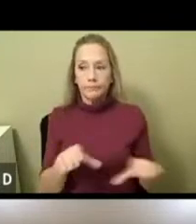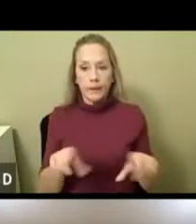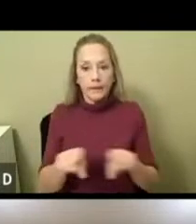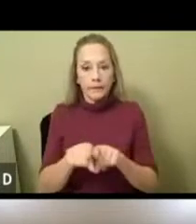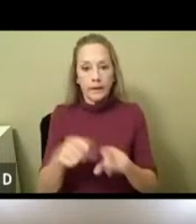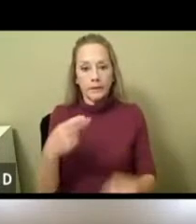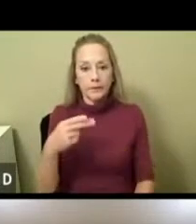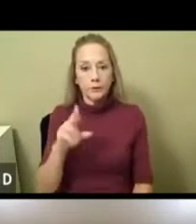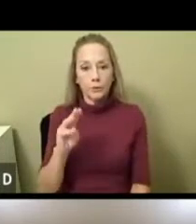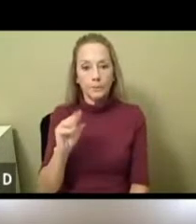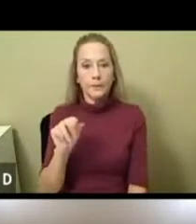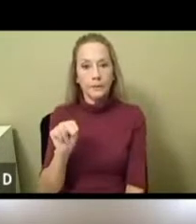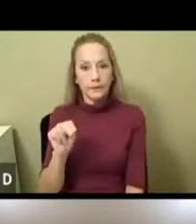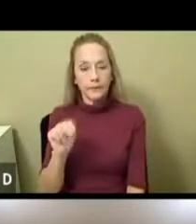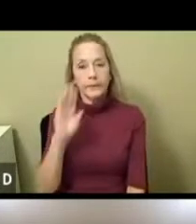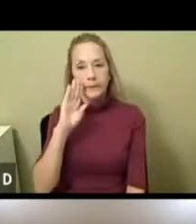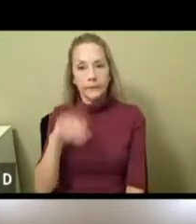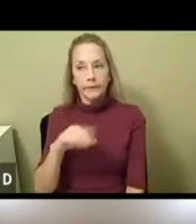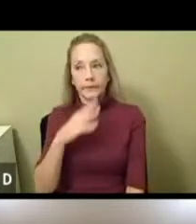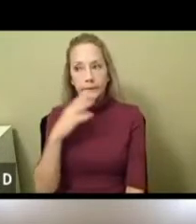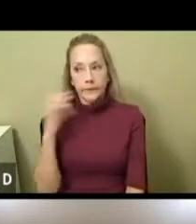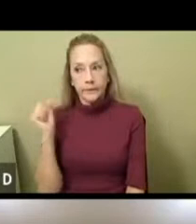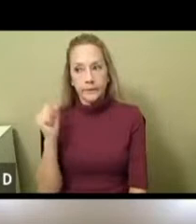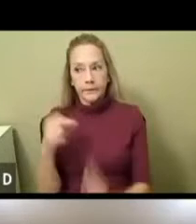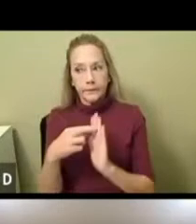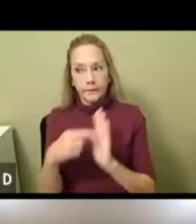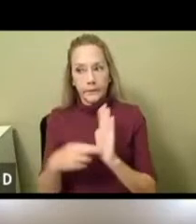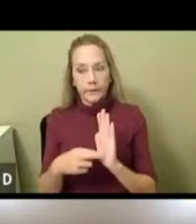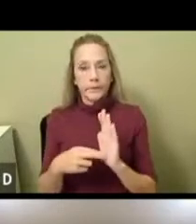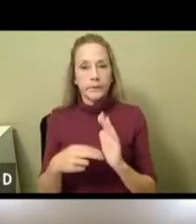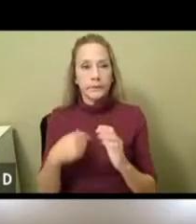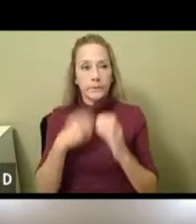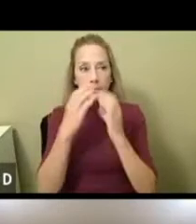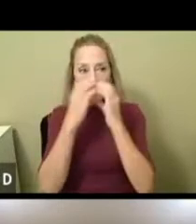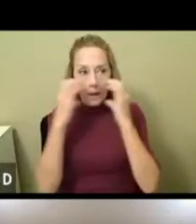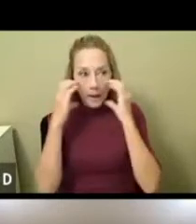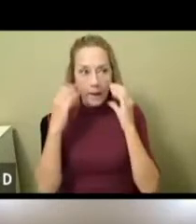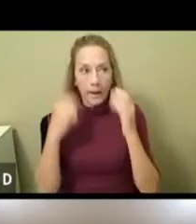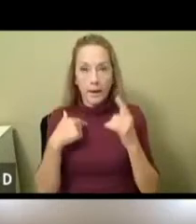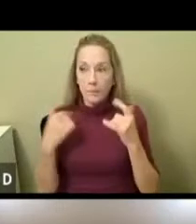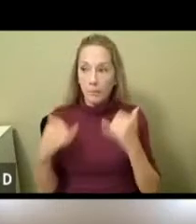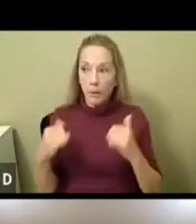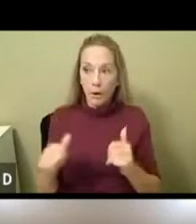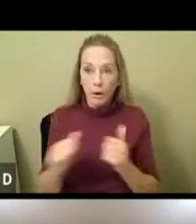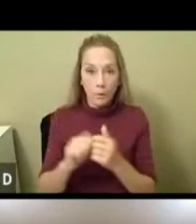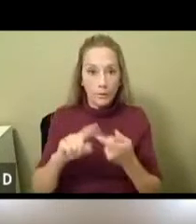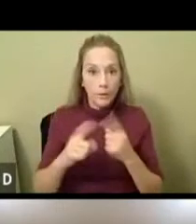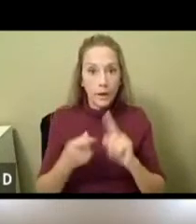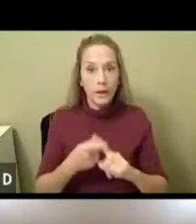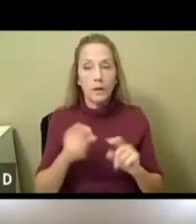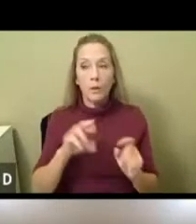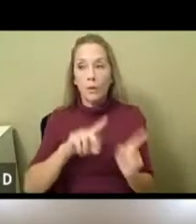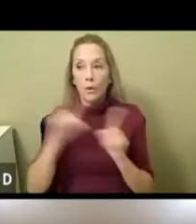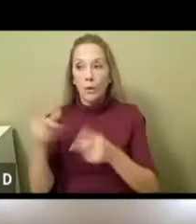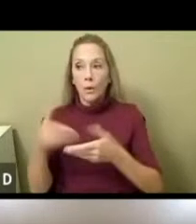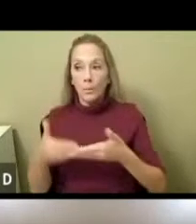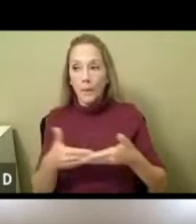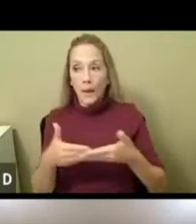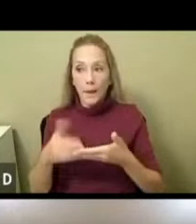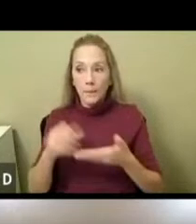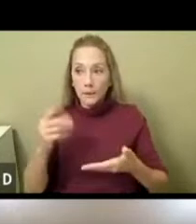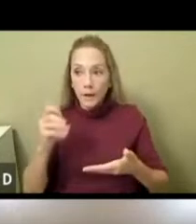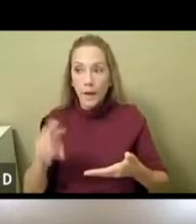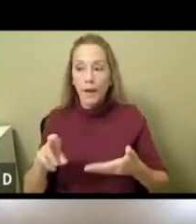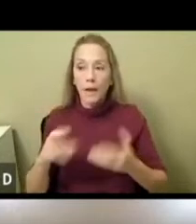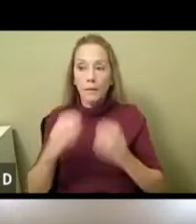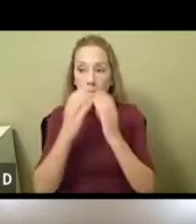feeling weird about having a mask on when I'm at a party with a bunch of friends, or somebody's baby shower. And